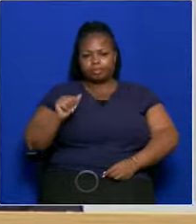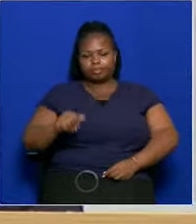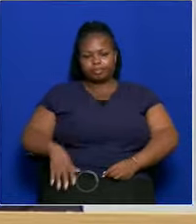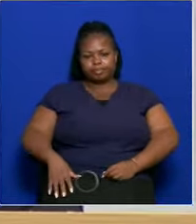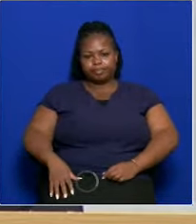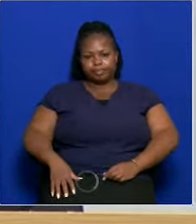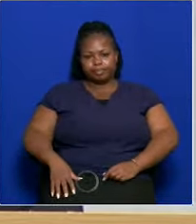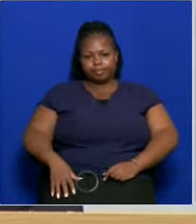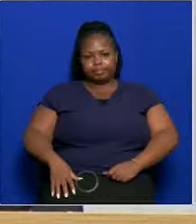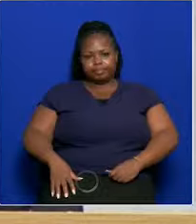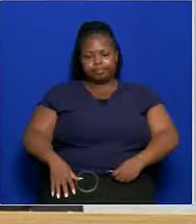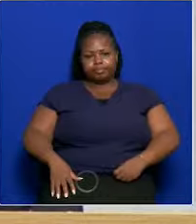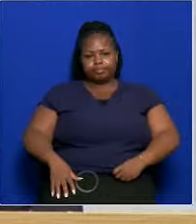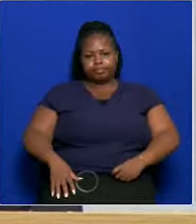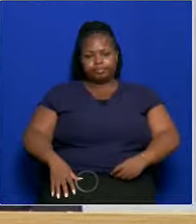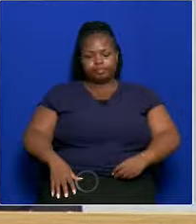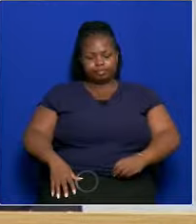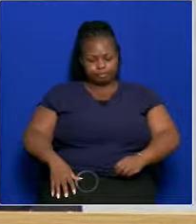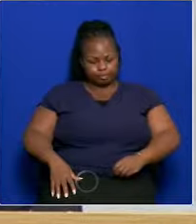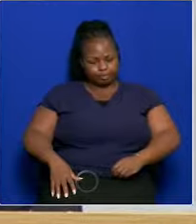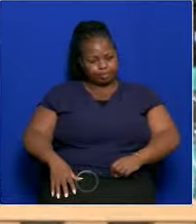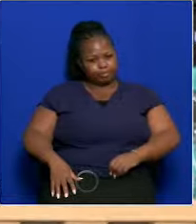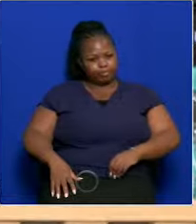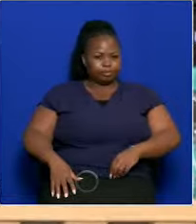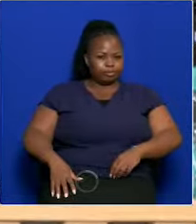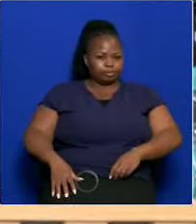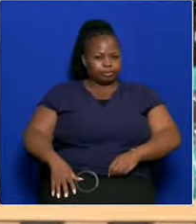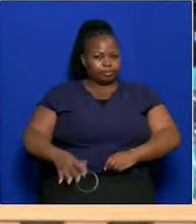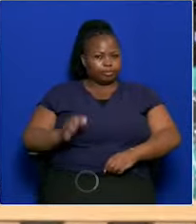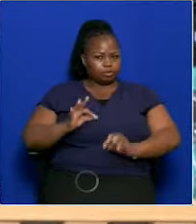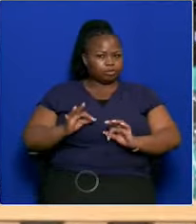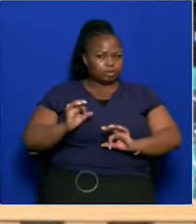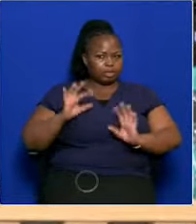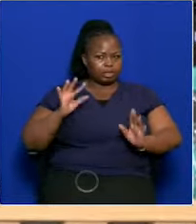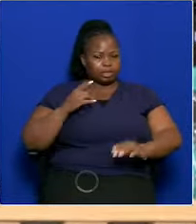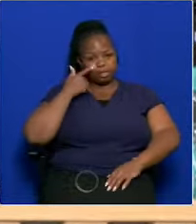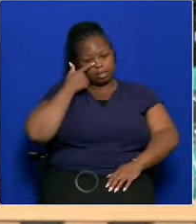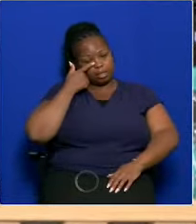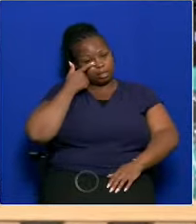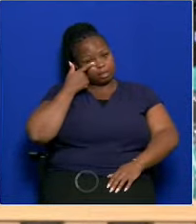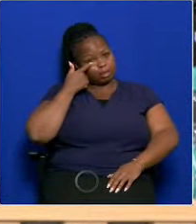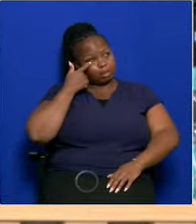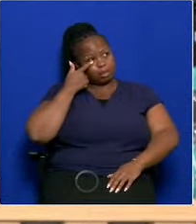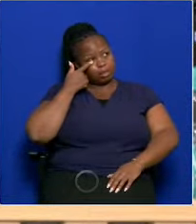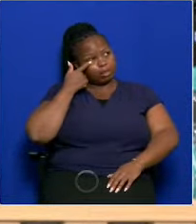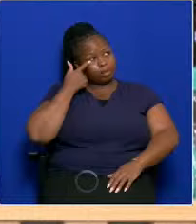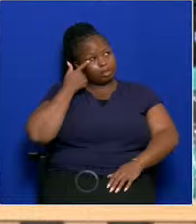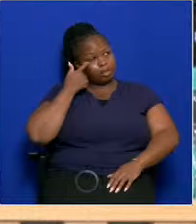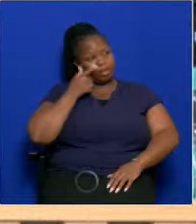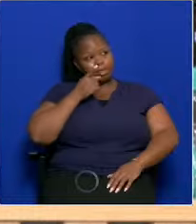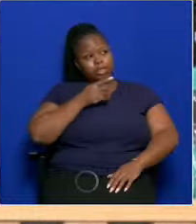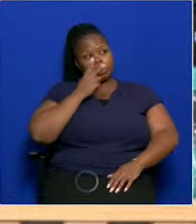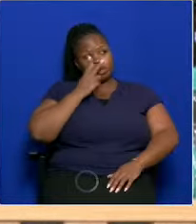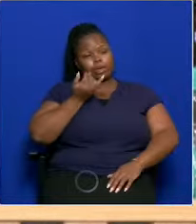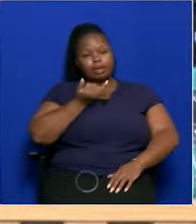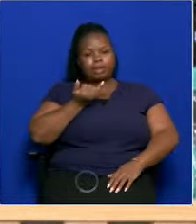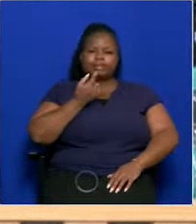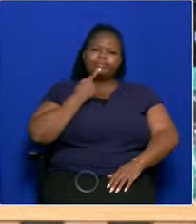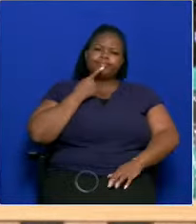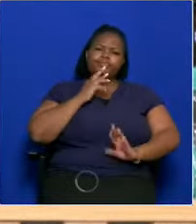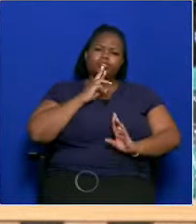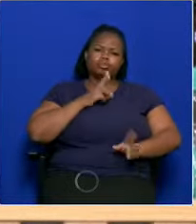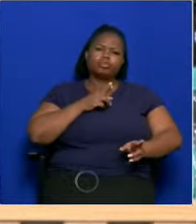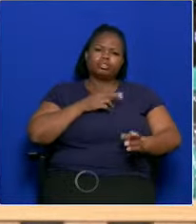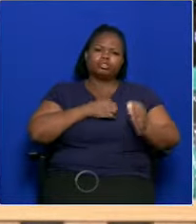Yeah. And Just to clarify, in the paragraph there, it seems to suggest that that reporting structure stopped in